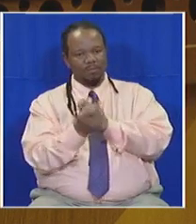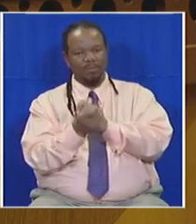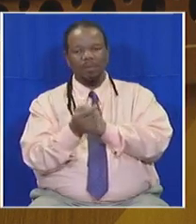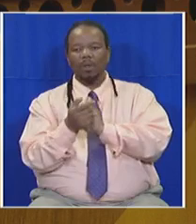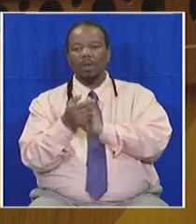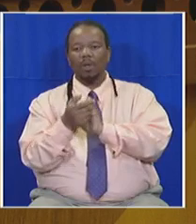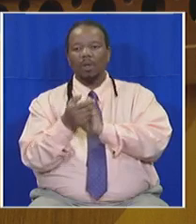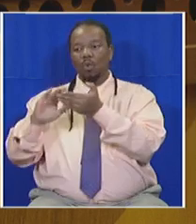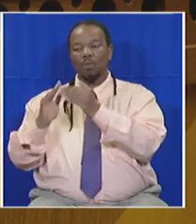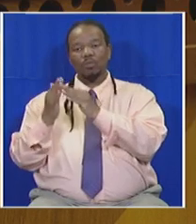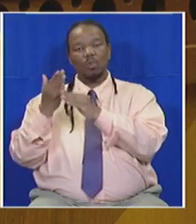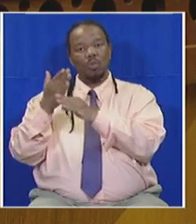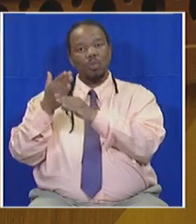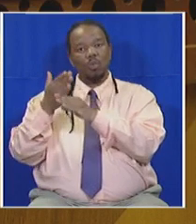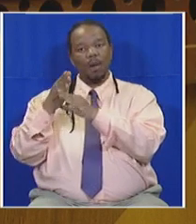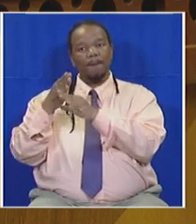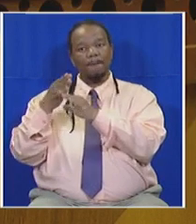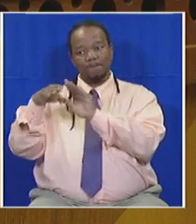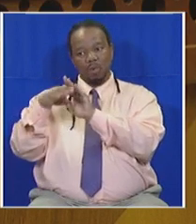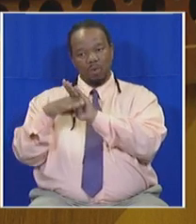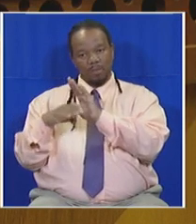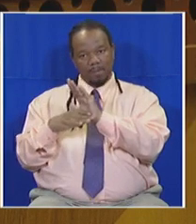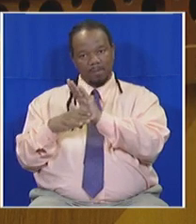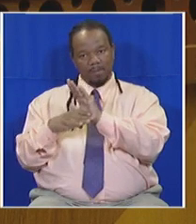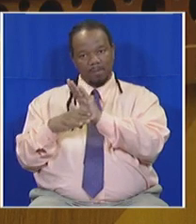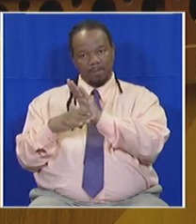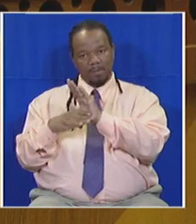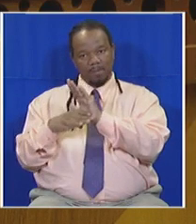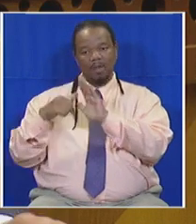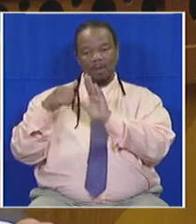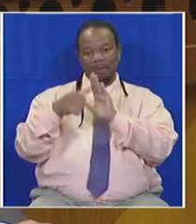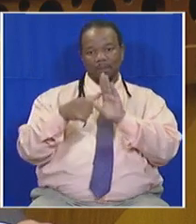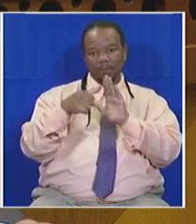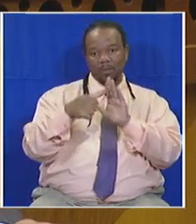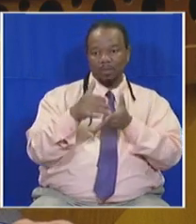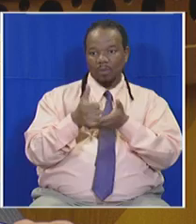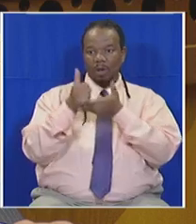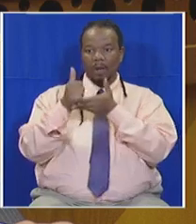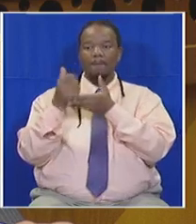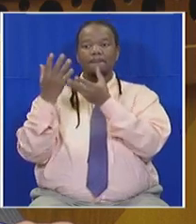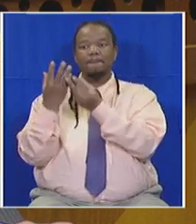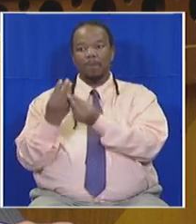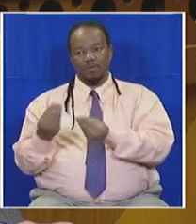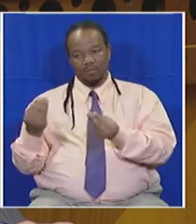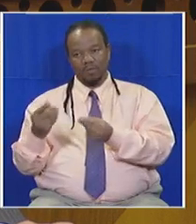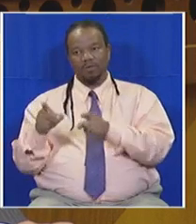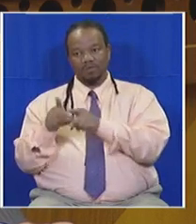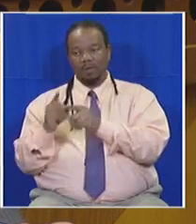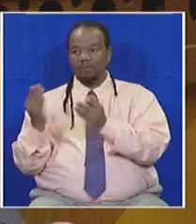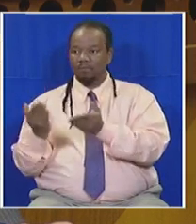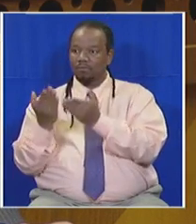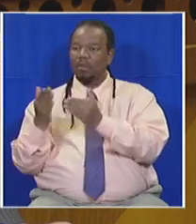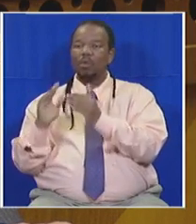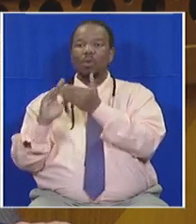program continues to make a contribution to government's efforts to eradicate poverty and promote community development. As of